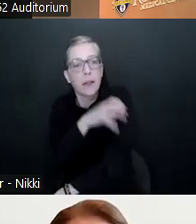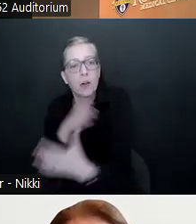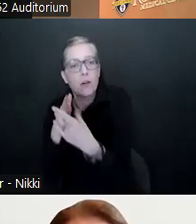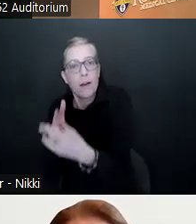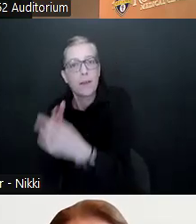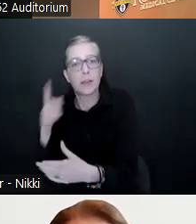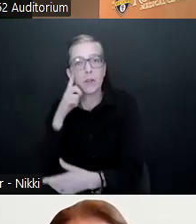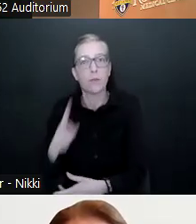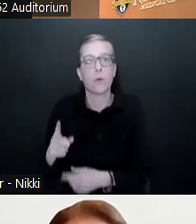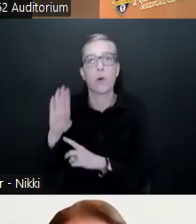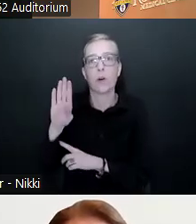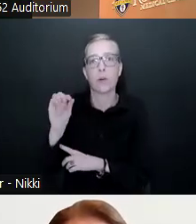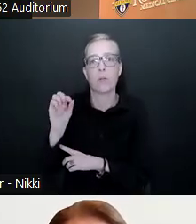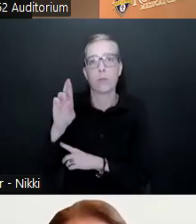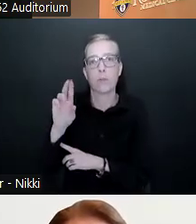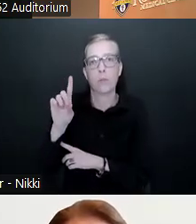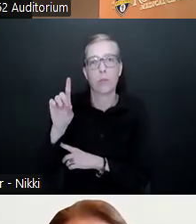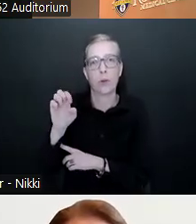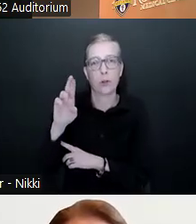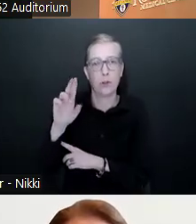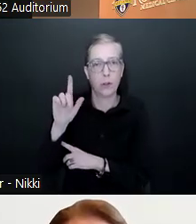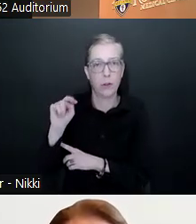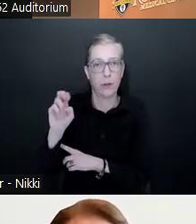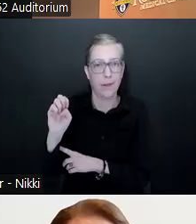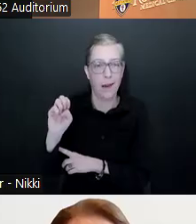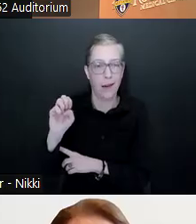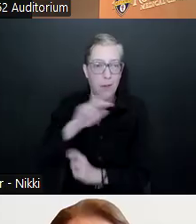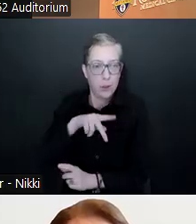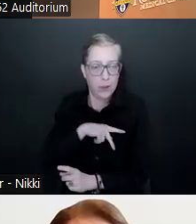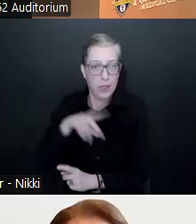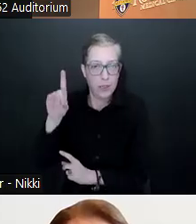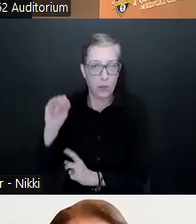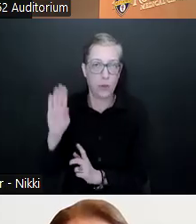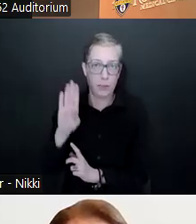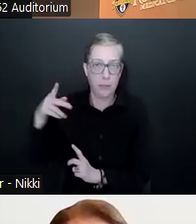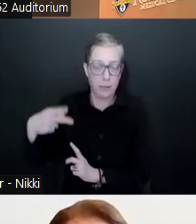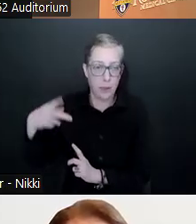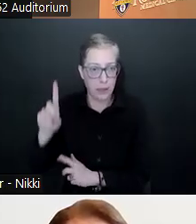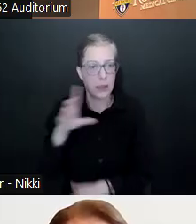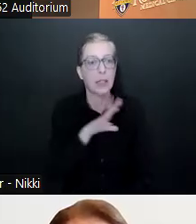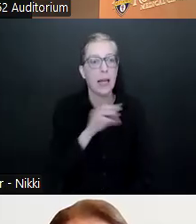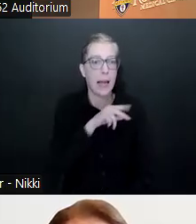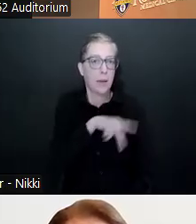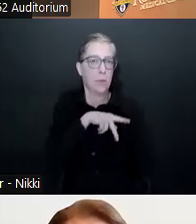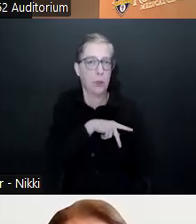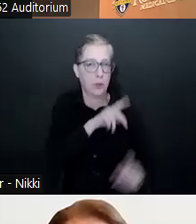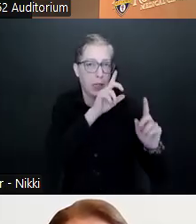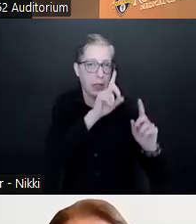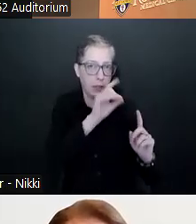disorders. Despite her extensive research contribution, she remains actively engaged in clinical